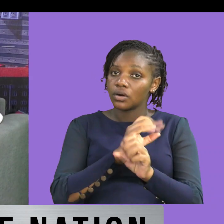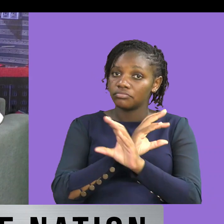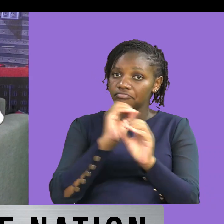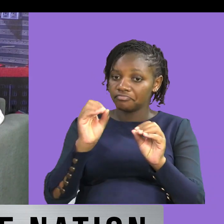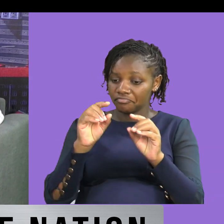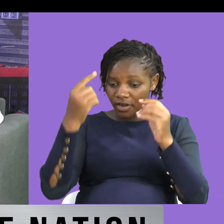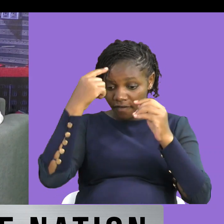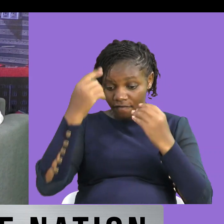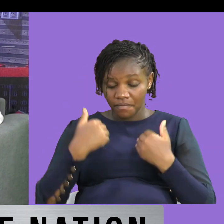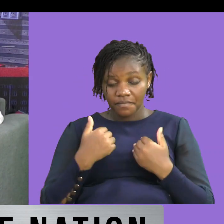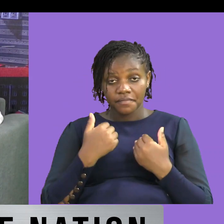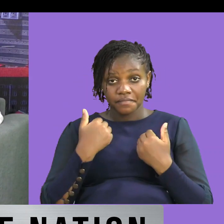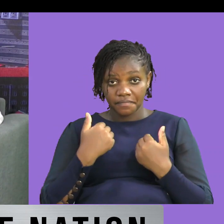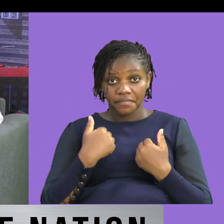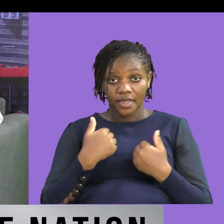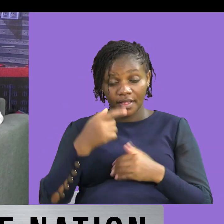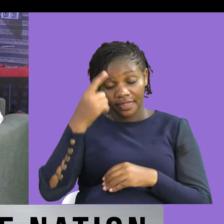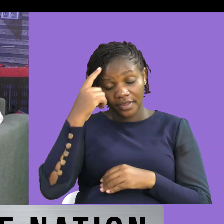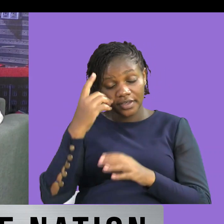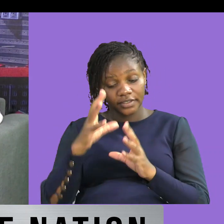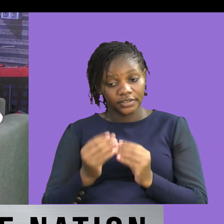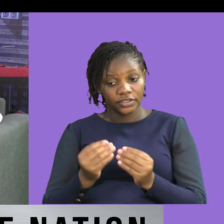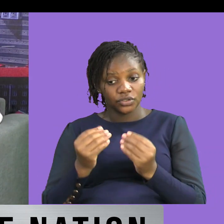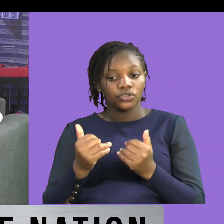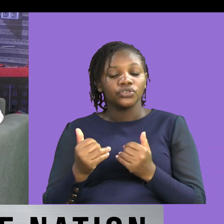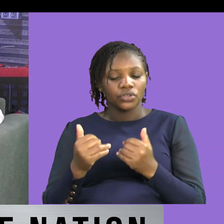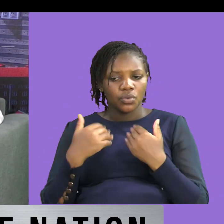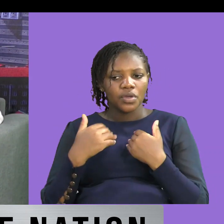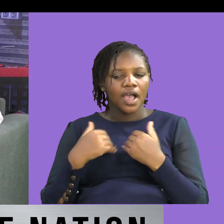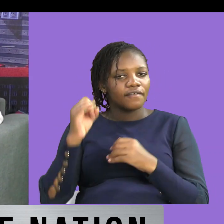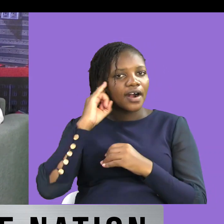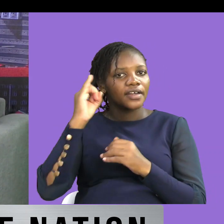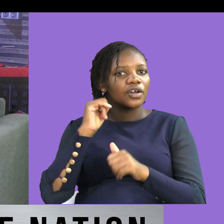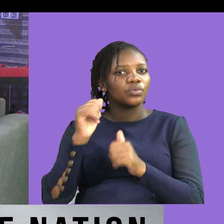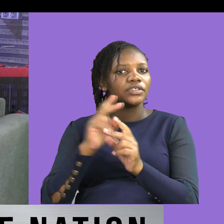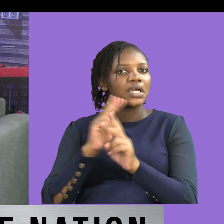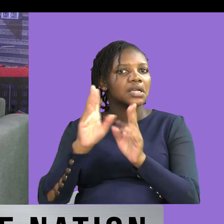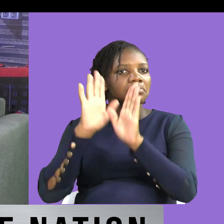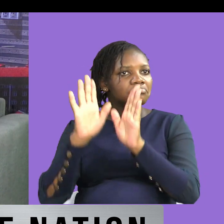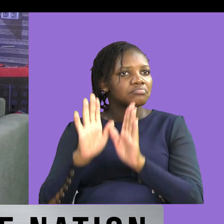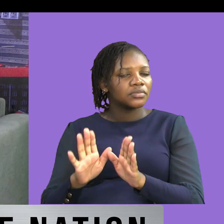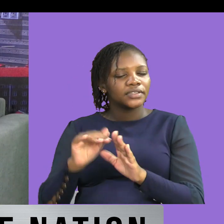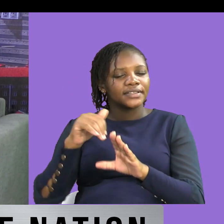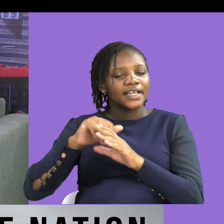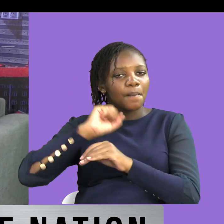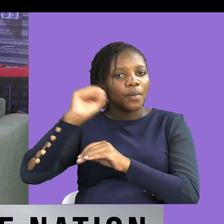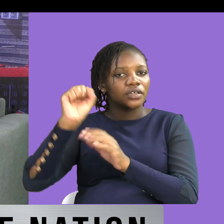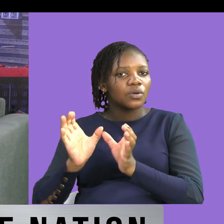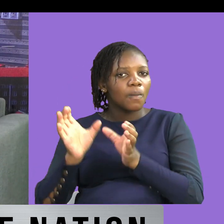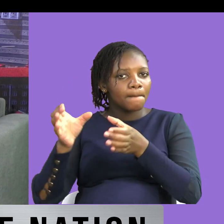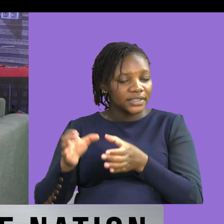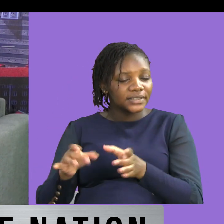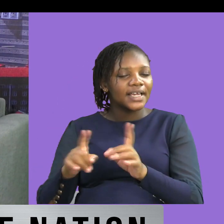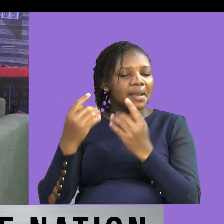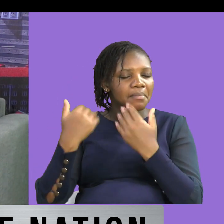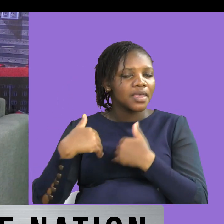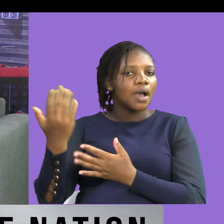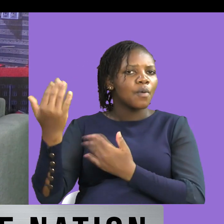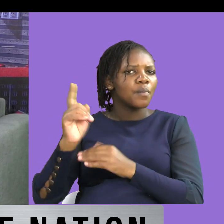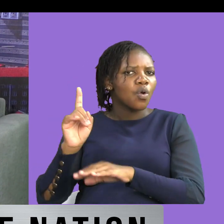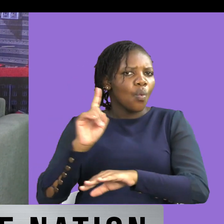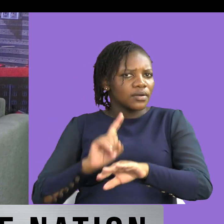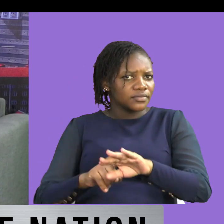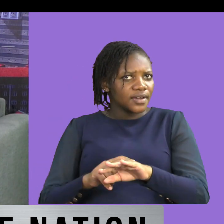solution, and some of us have ideas that can be useful to political parties, even when we are not in political parties. And I'm hoping for one time